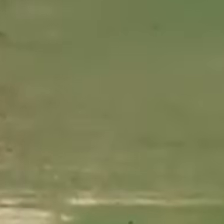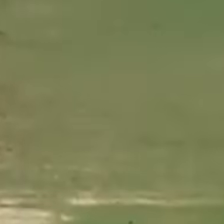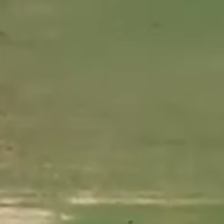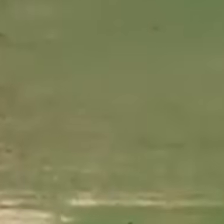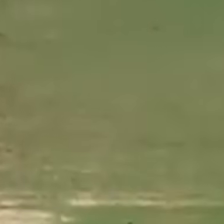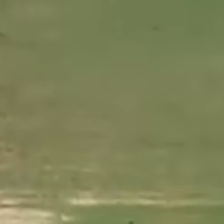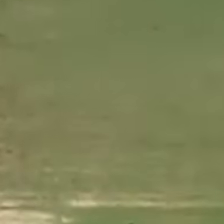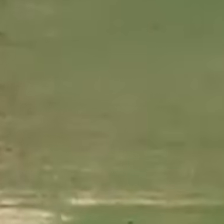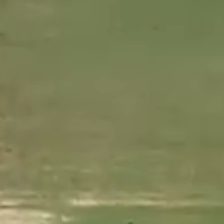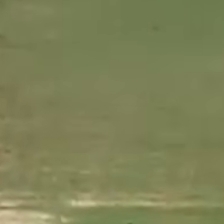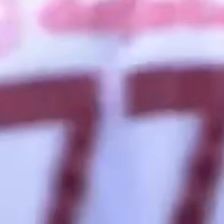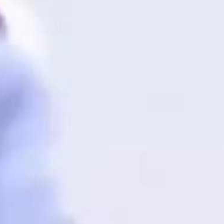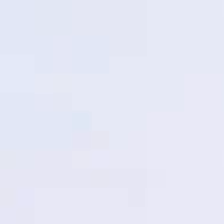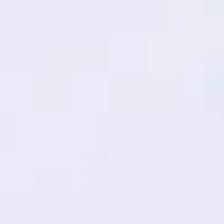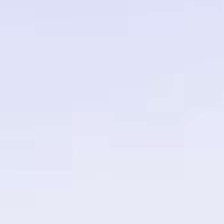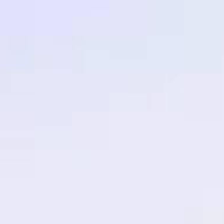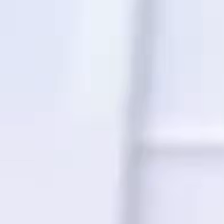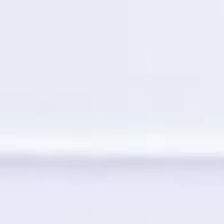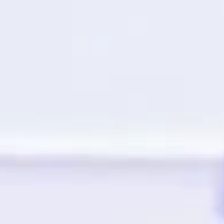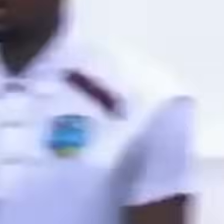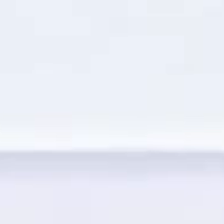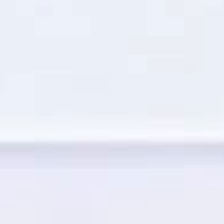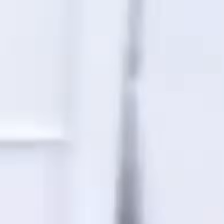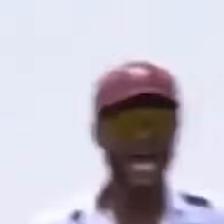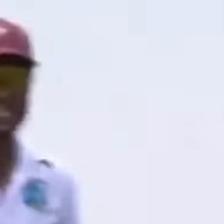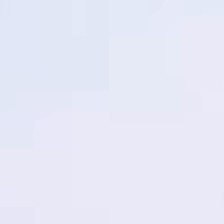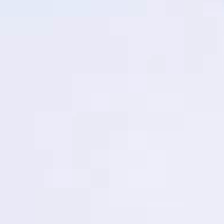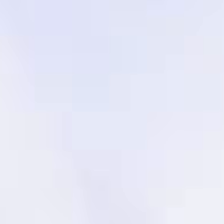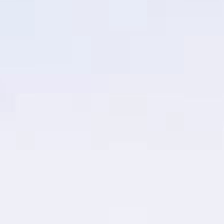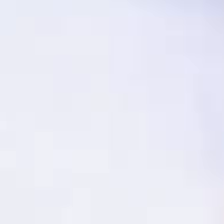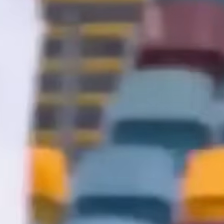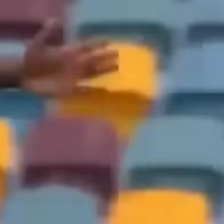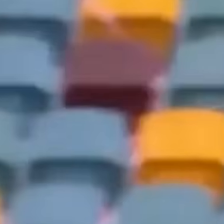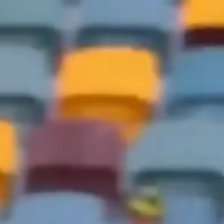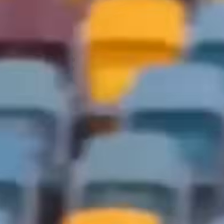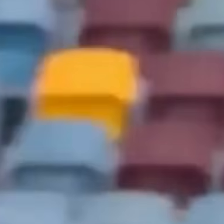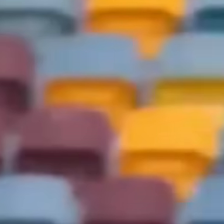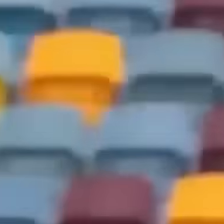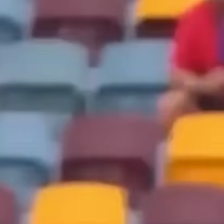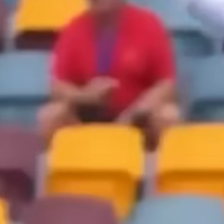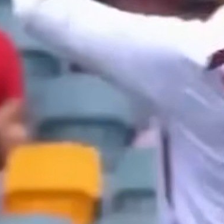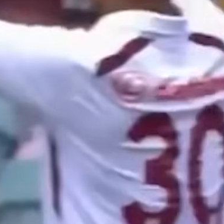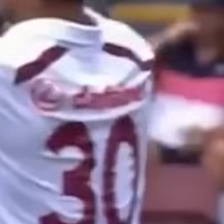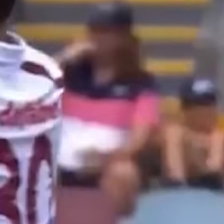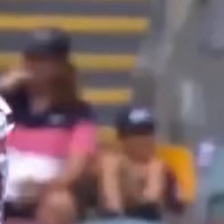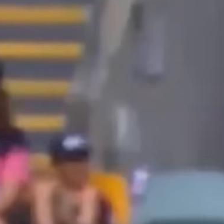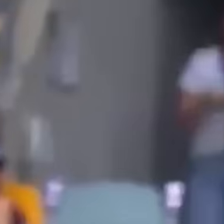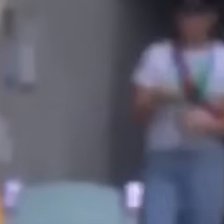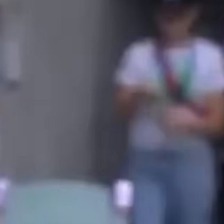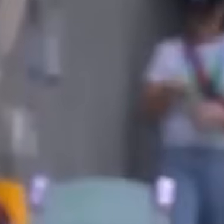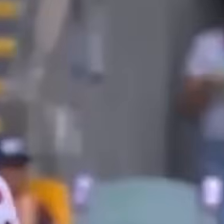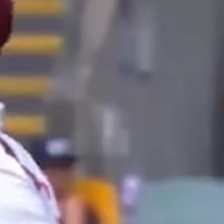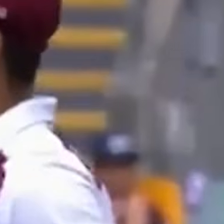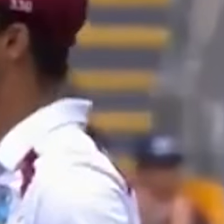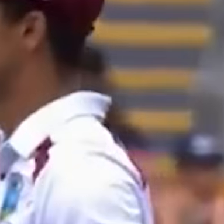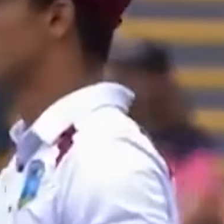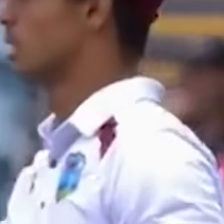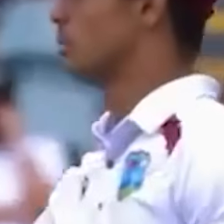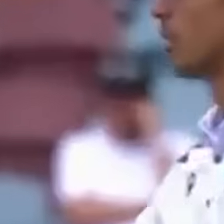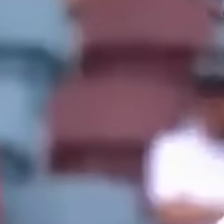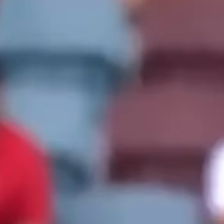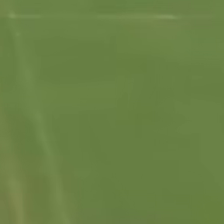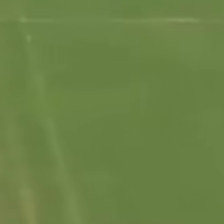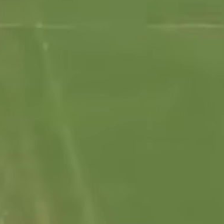35 wickets. And my wildcard pick for taking this category could be Shamar Joseph, whose 29 wickets came with more